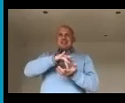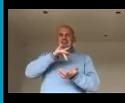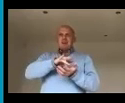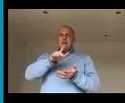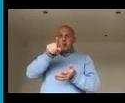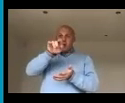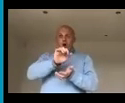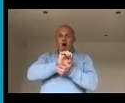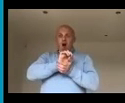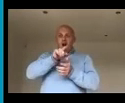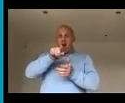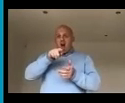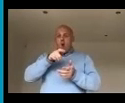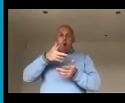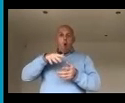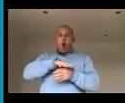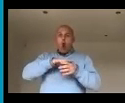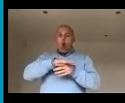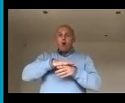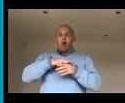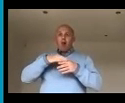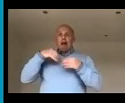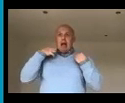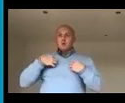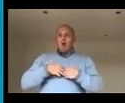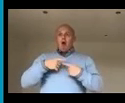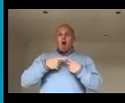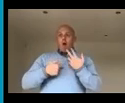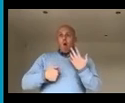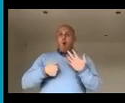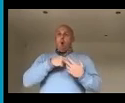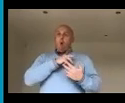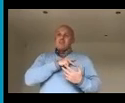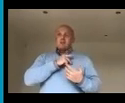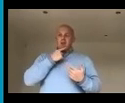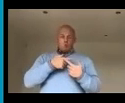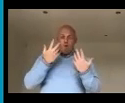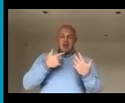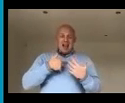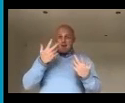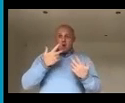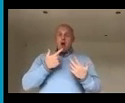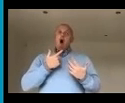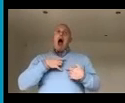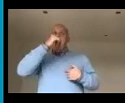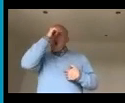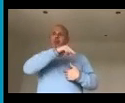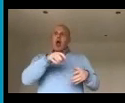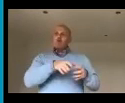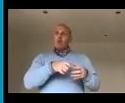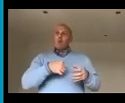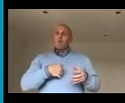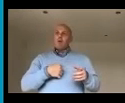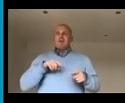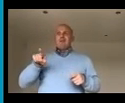local councillor or a local council officer who helps you. So anybody that can say, yes, I do know this organisation, they are